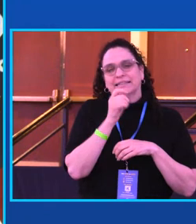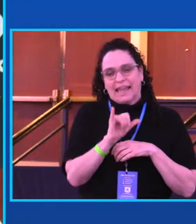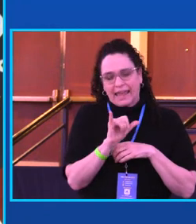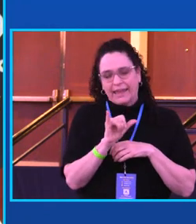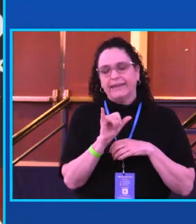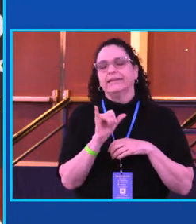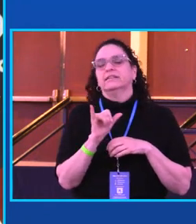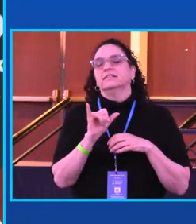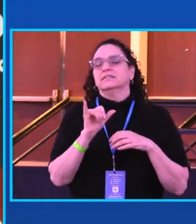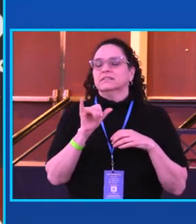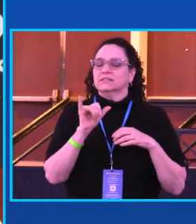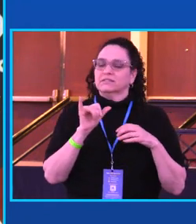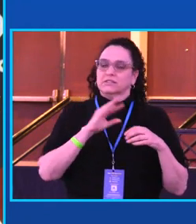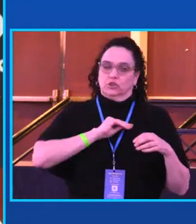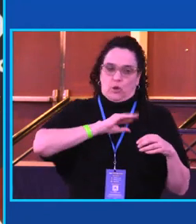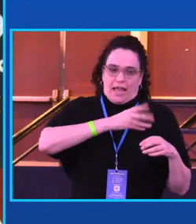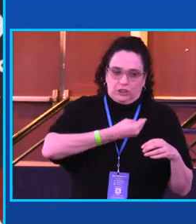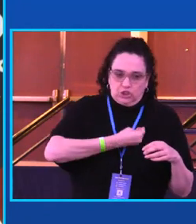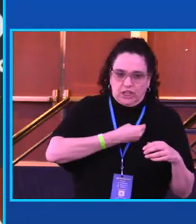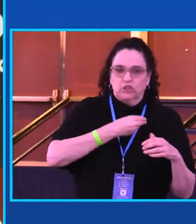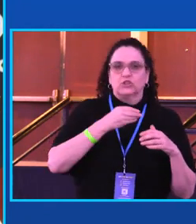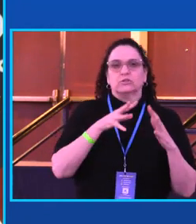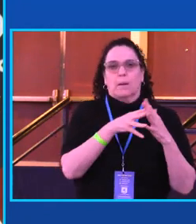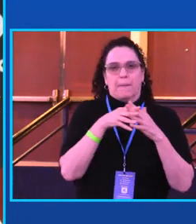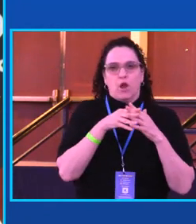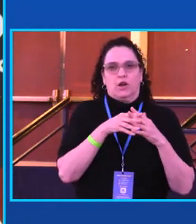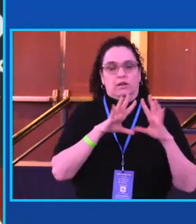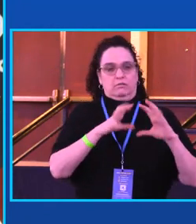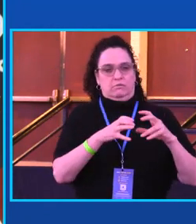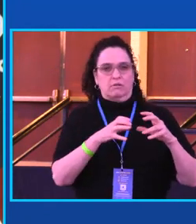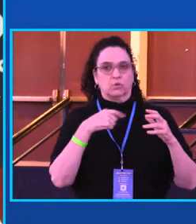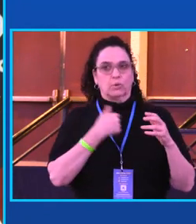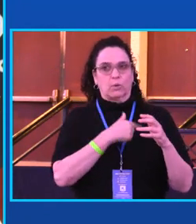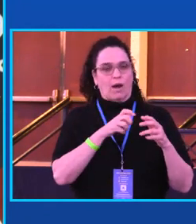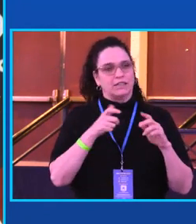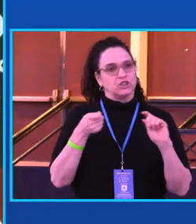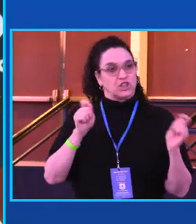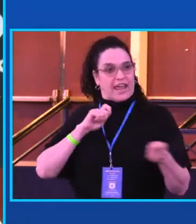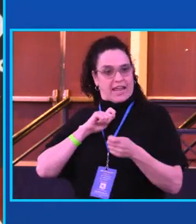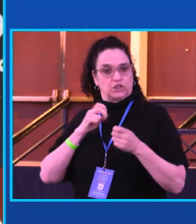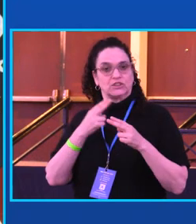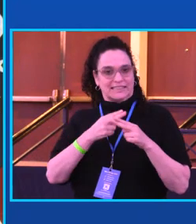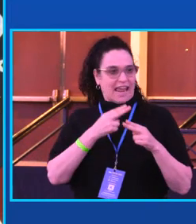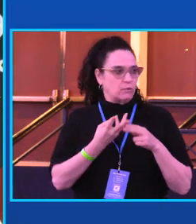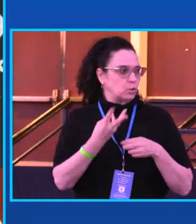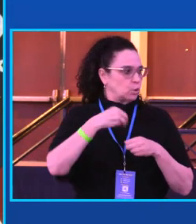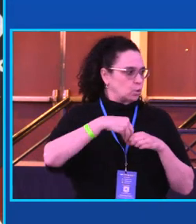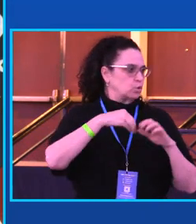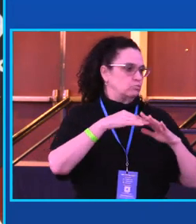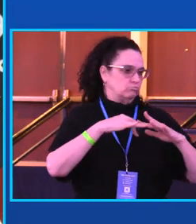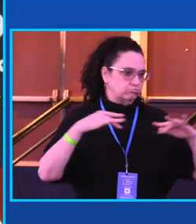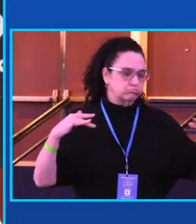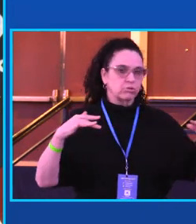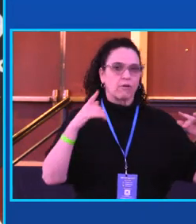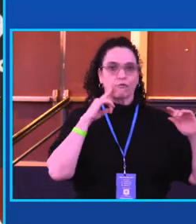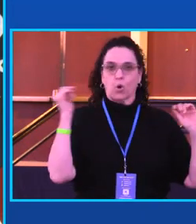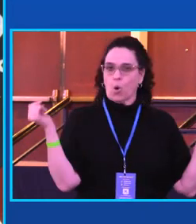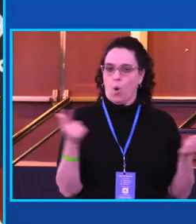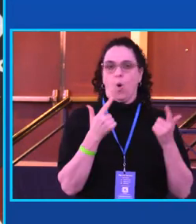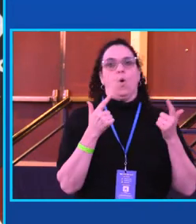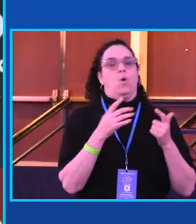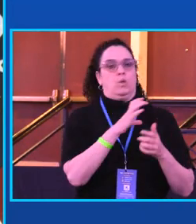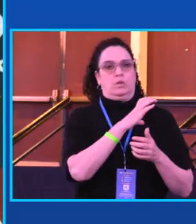American Caucus to update the name of the caucus to be more fully inclusive of the diversity of the entire